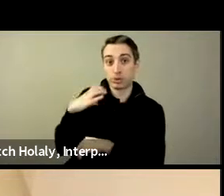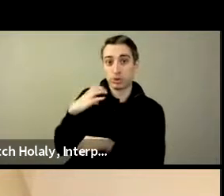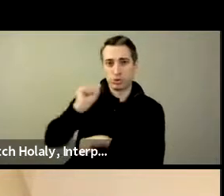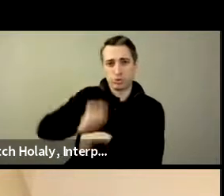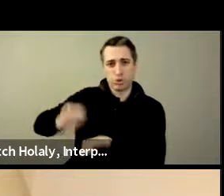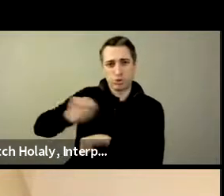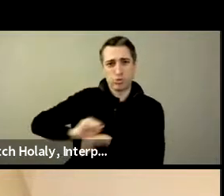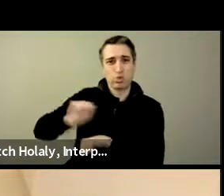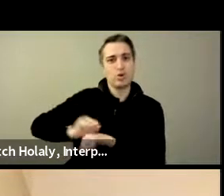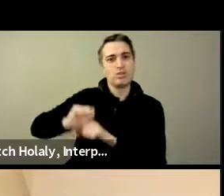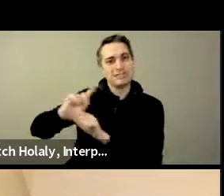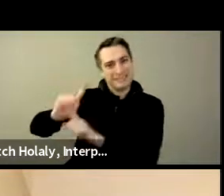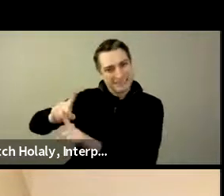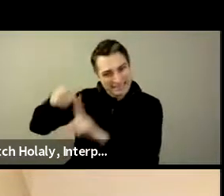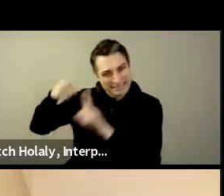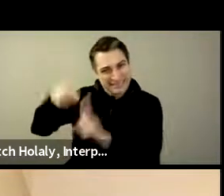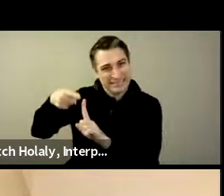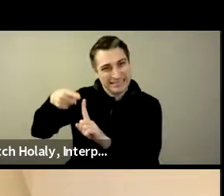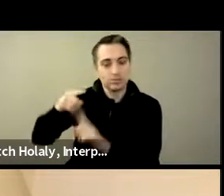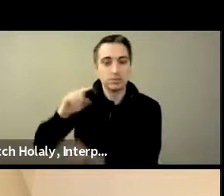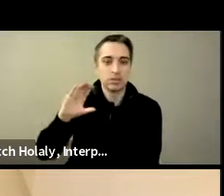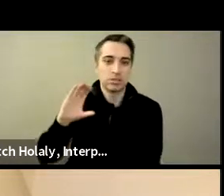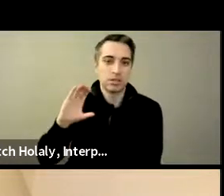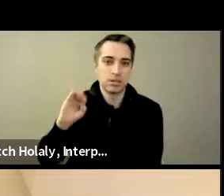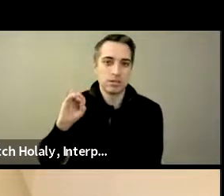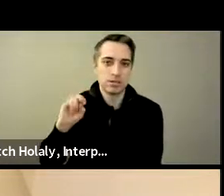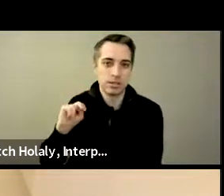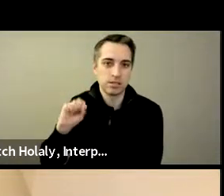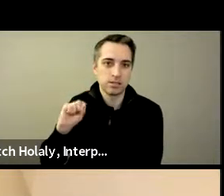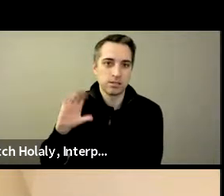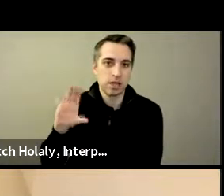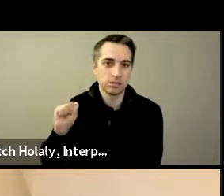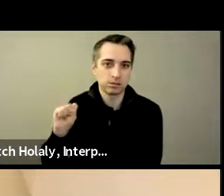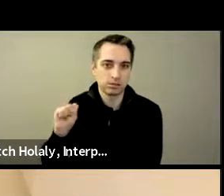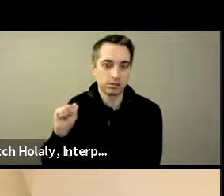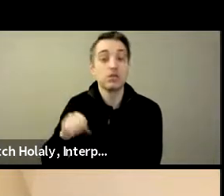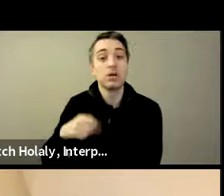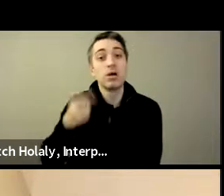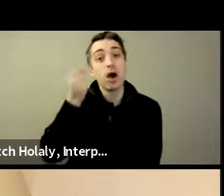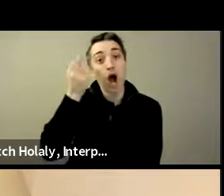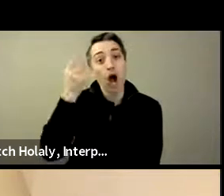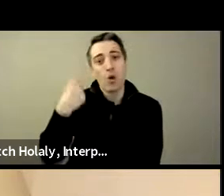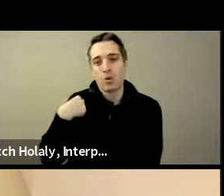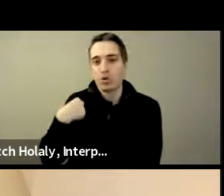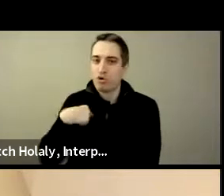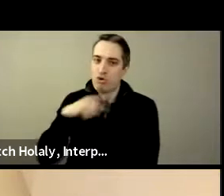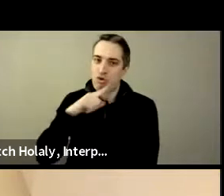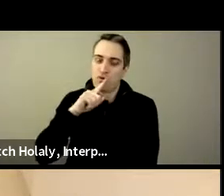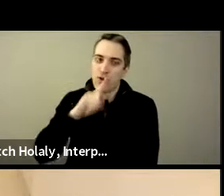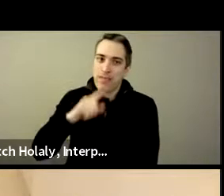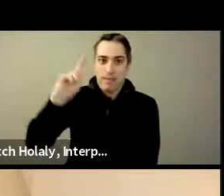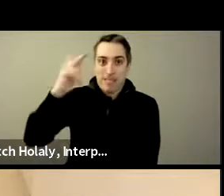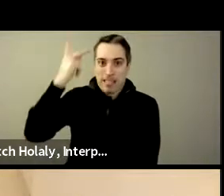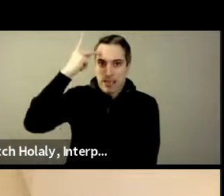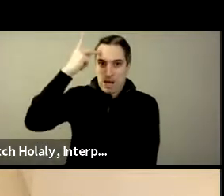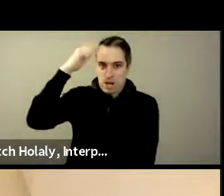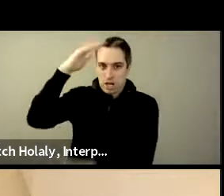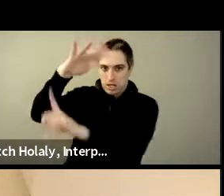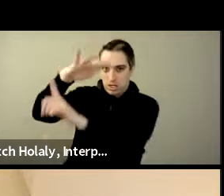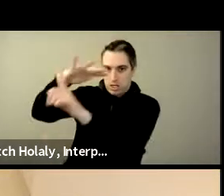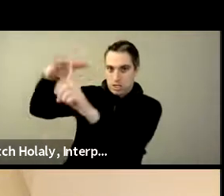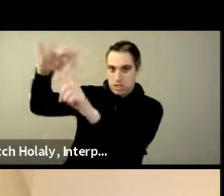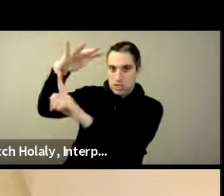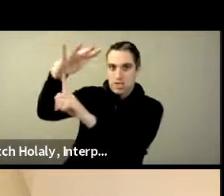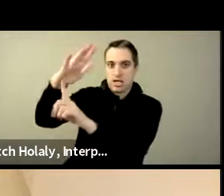these census. And we faced an uphill battle because of the political climate and anti-Hispanic